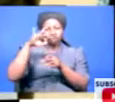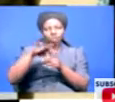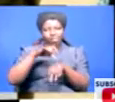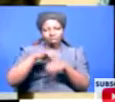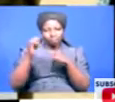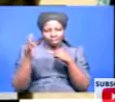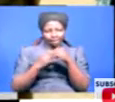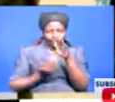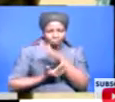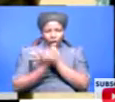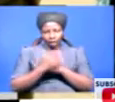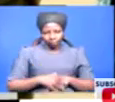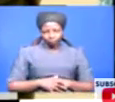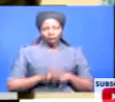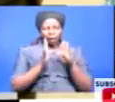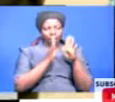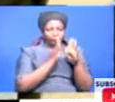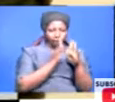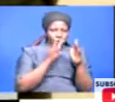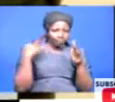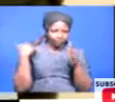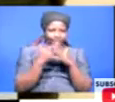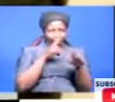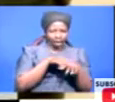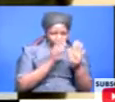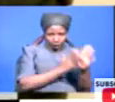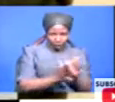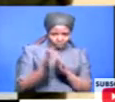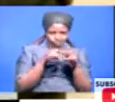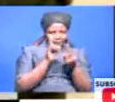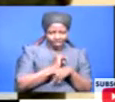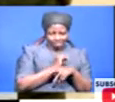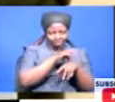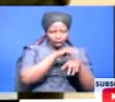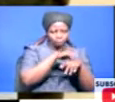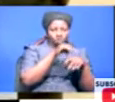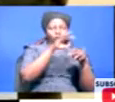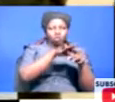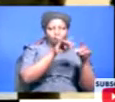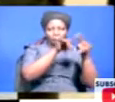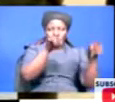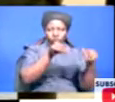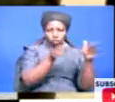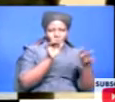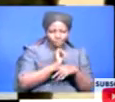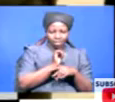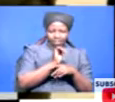preparations right from when the ballot boxes were opened at SEKU